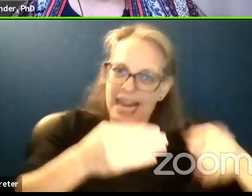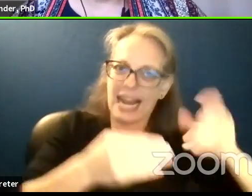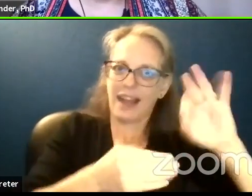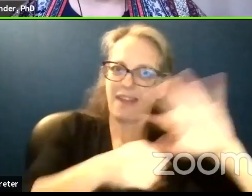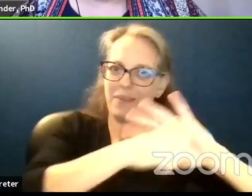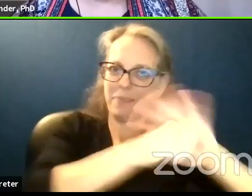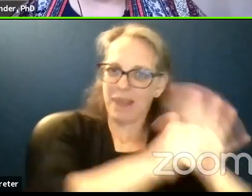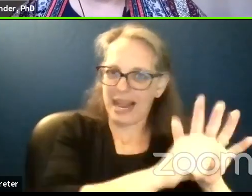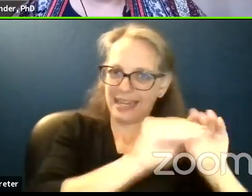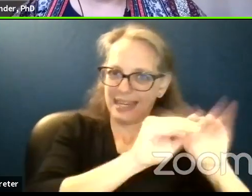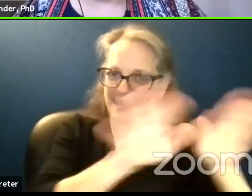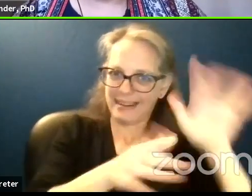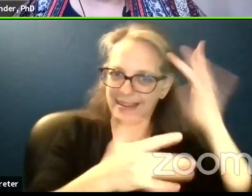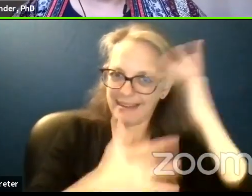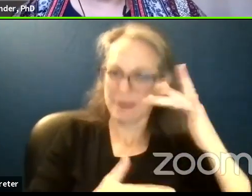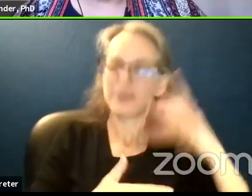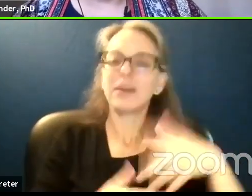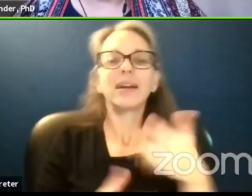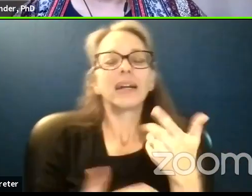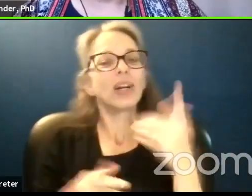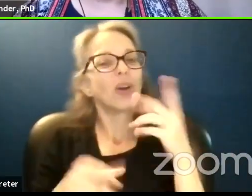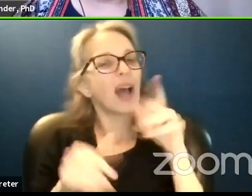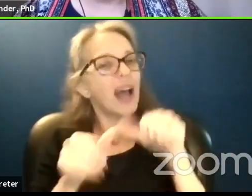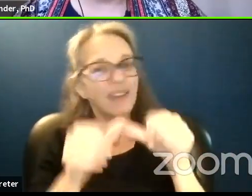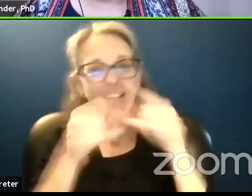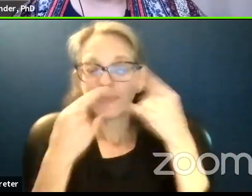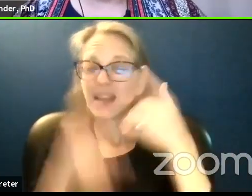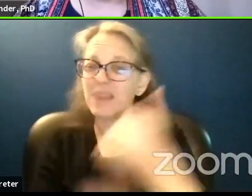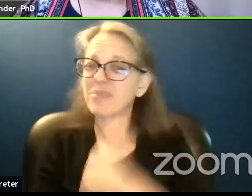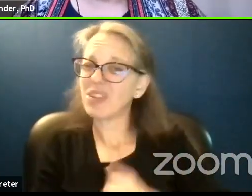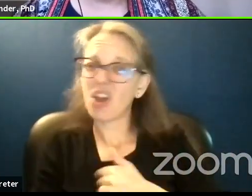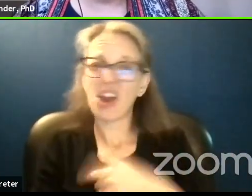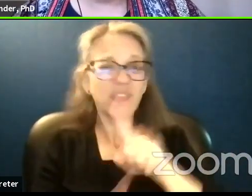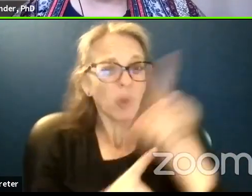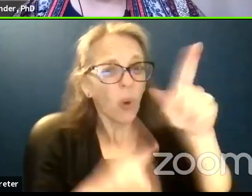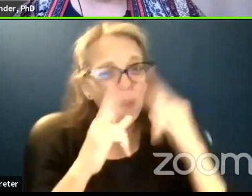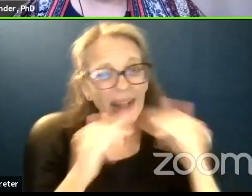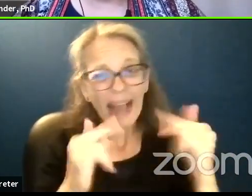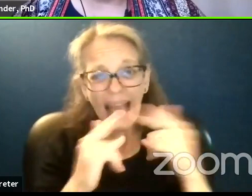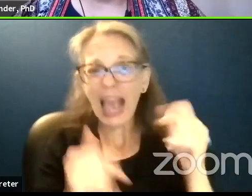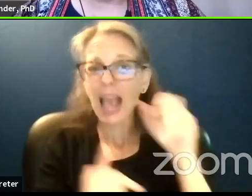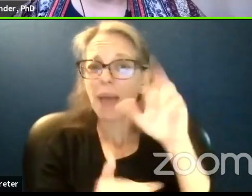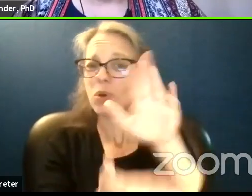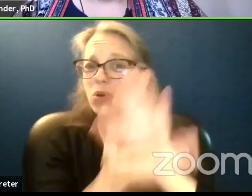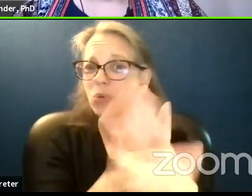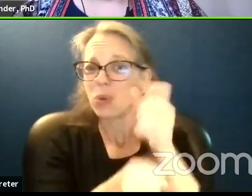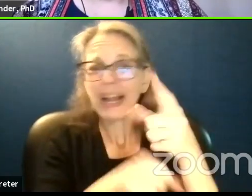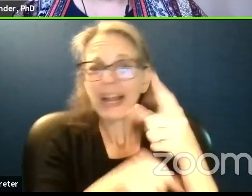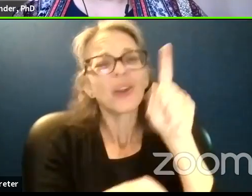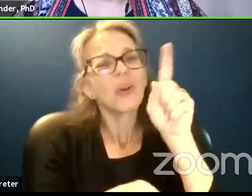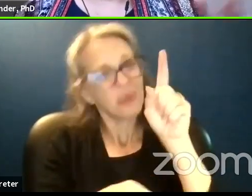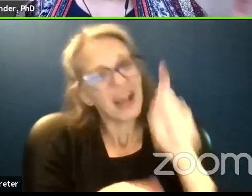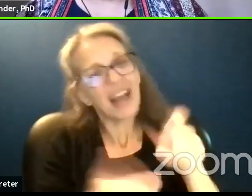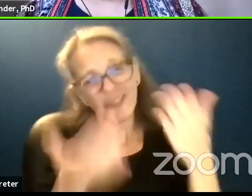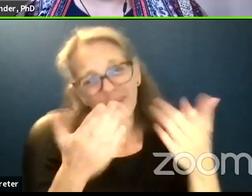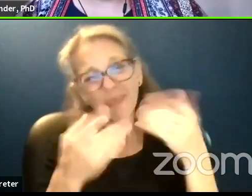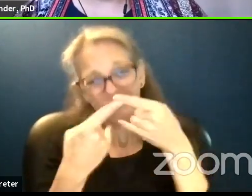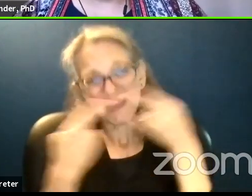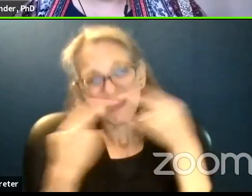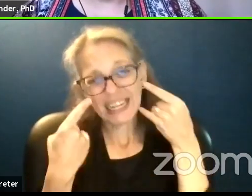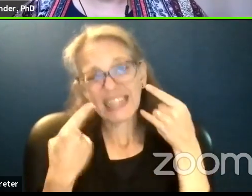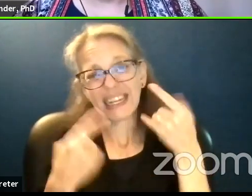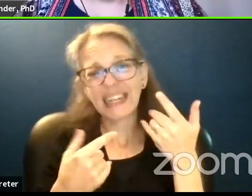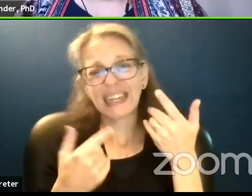I'm sorry, guys, if you go to camp this year, or if you go to school next year, you're probably going to be wearing a mask and still creating